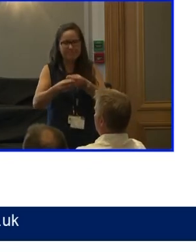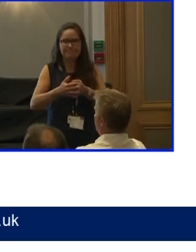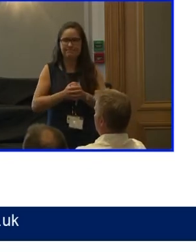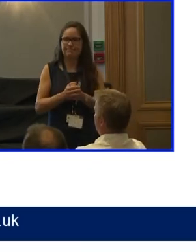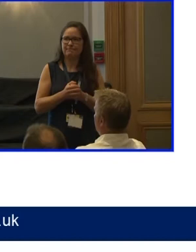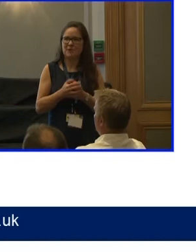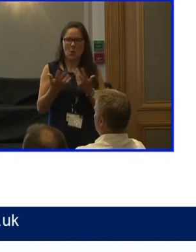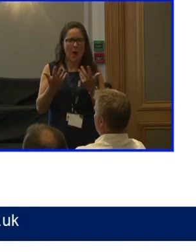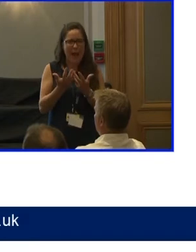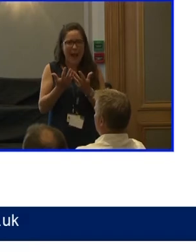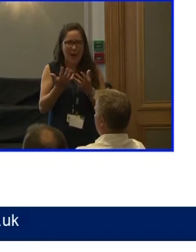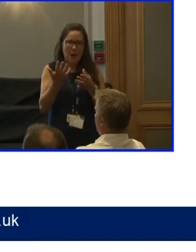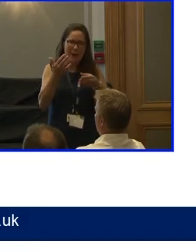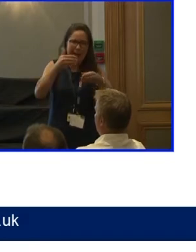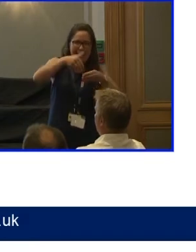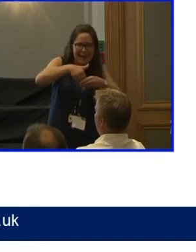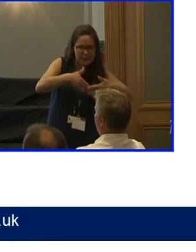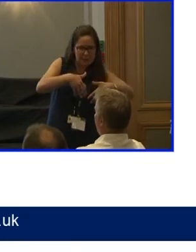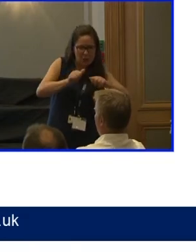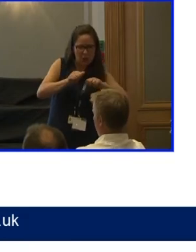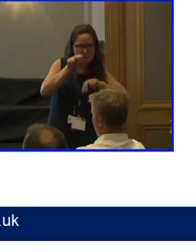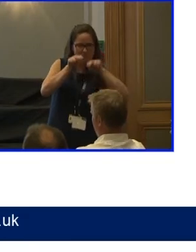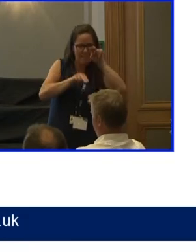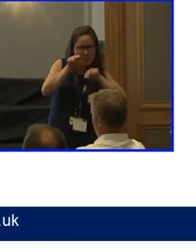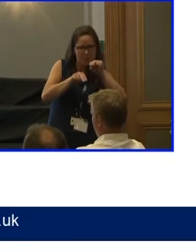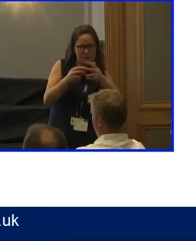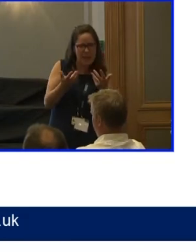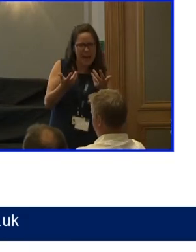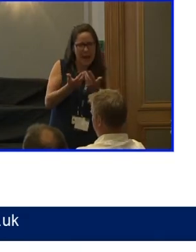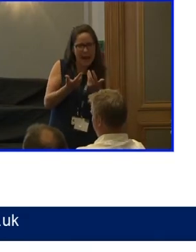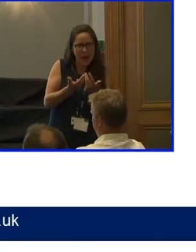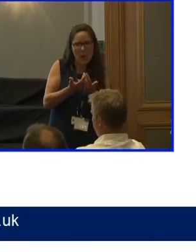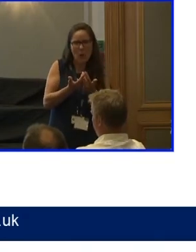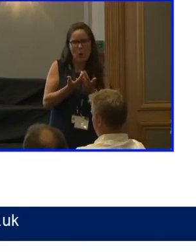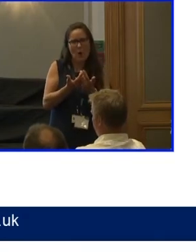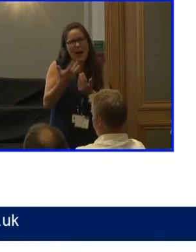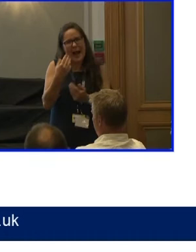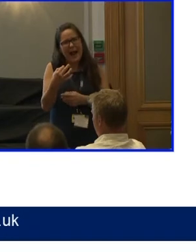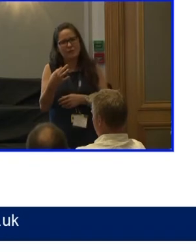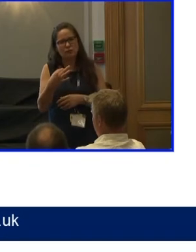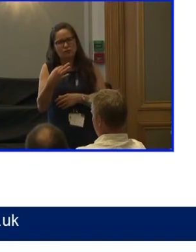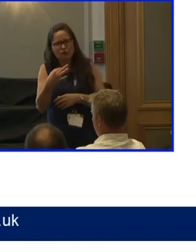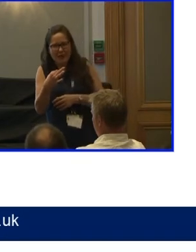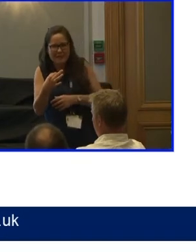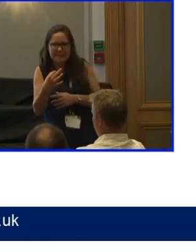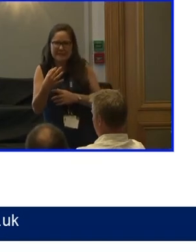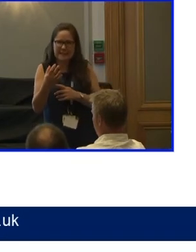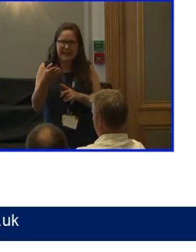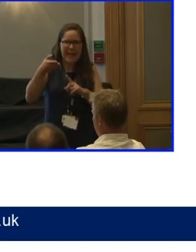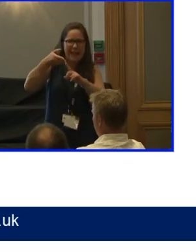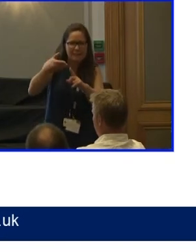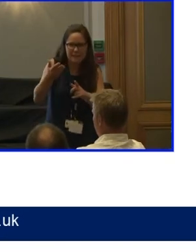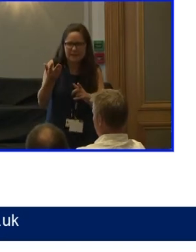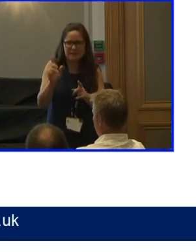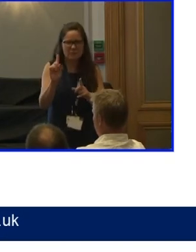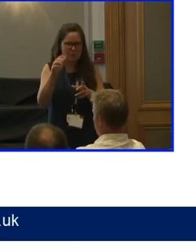endpoints and measures clinical trials might be looking at, some of the benefits and risks that you might want to consider if you're thinking about taking part in a